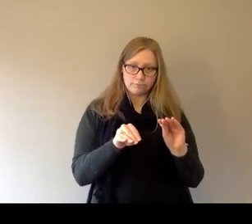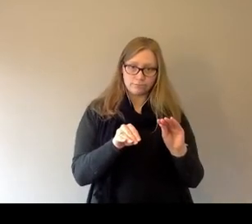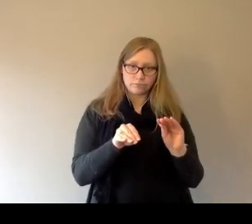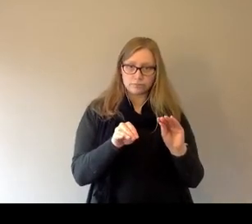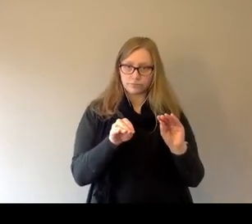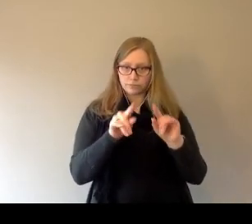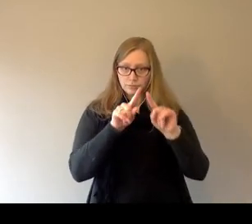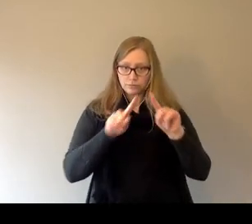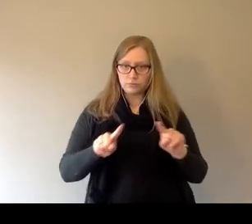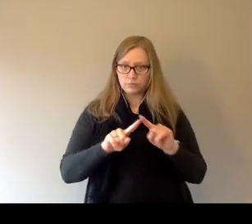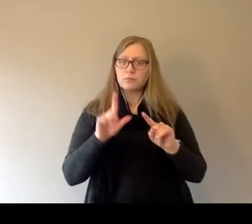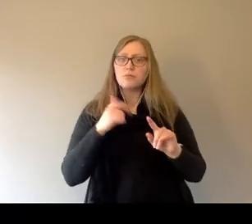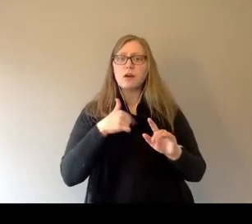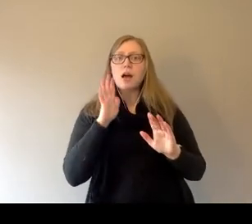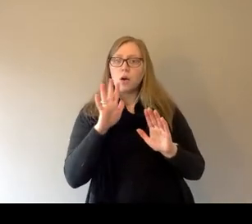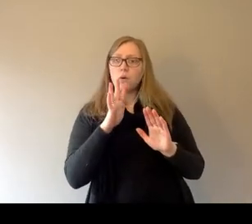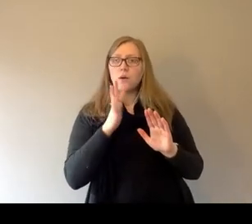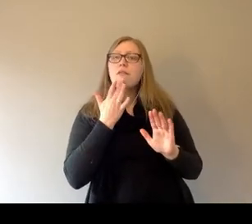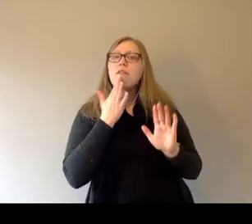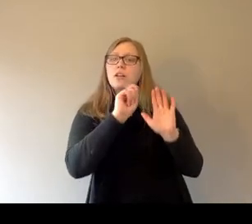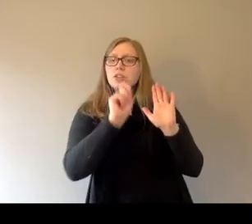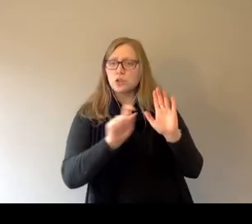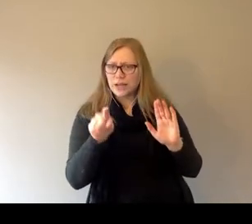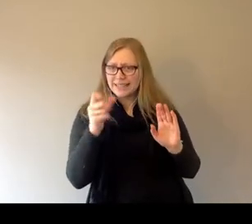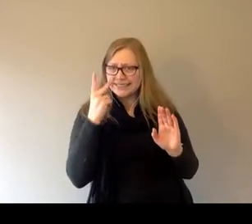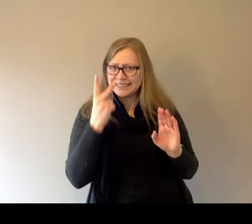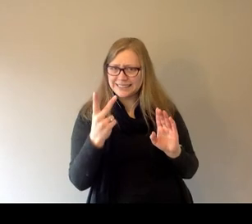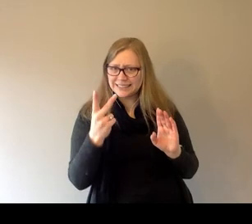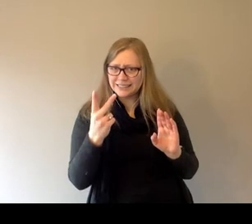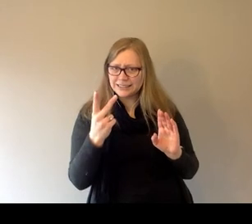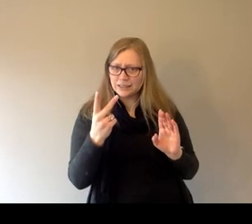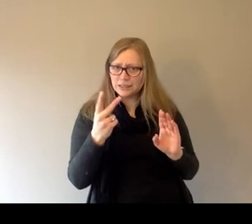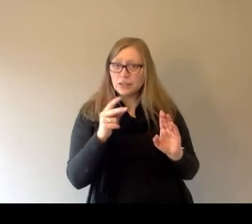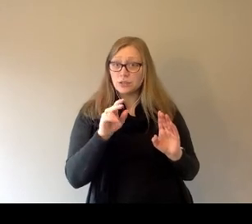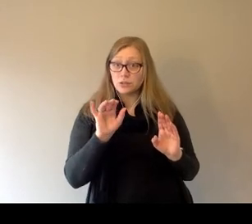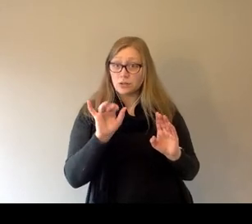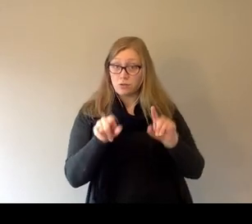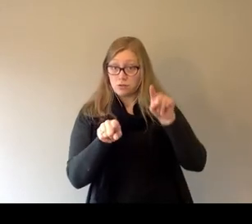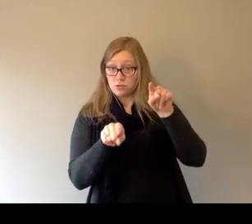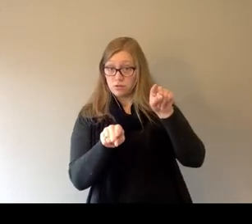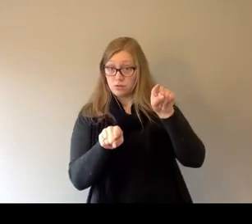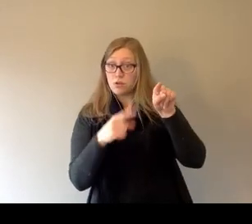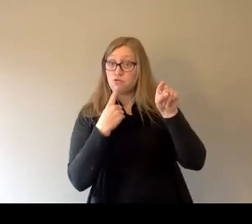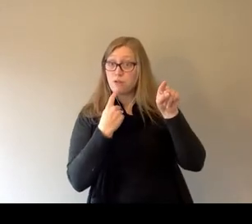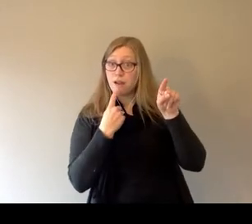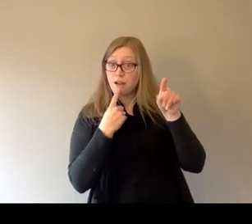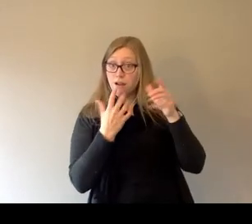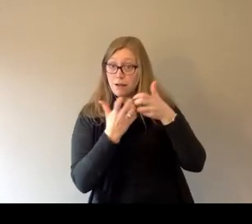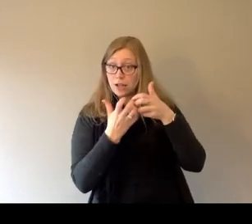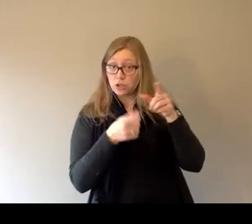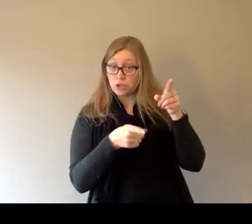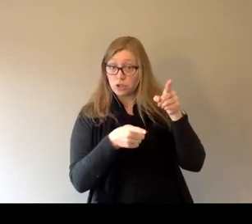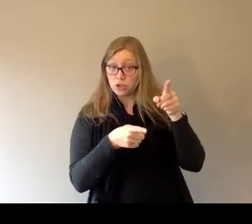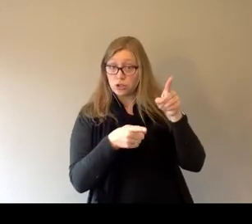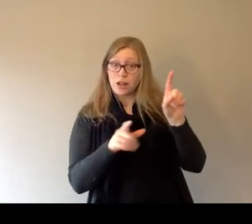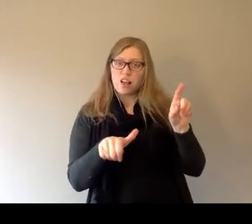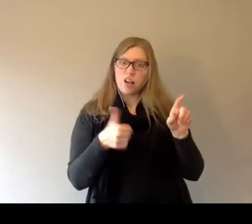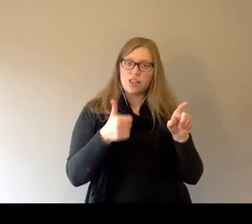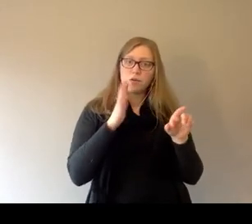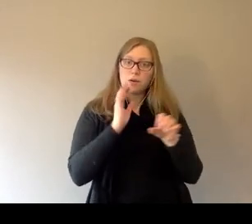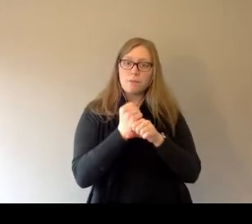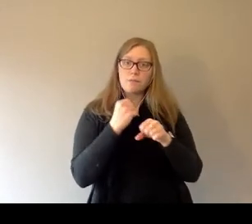about. So this triangle FIH is this one. And the other one I'm going to make blue. So